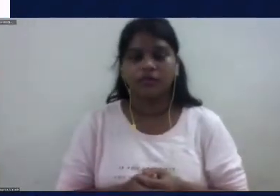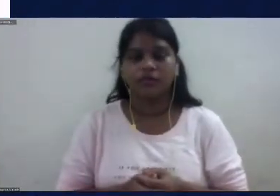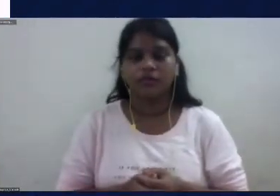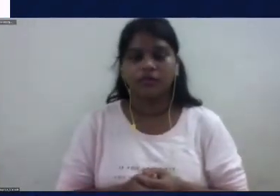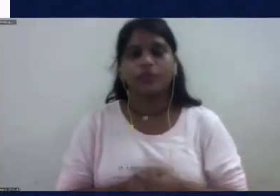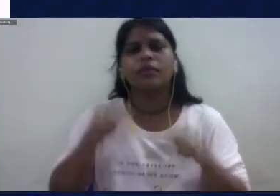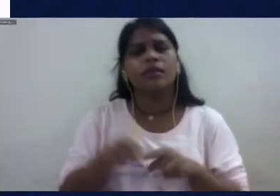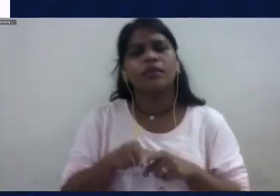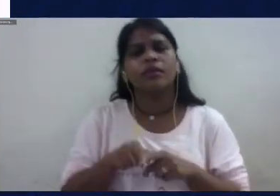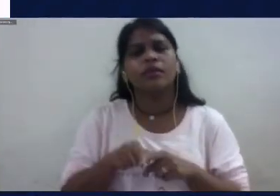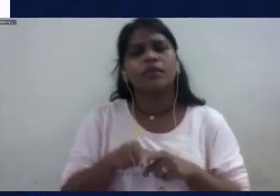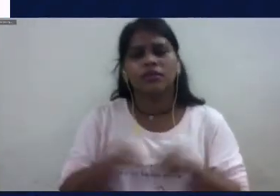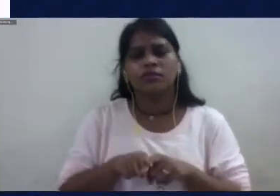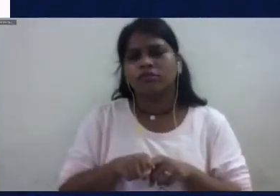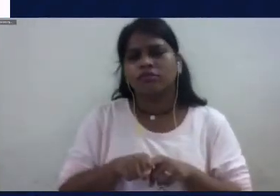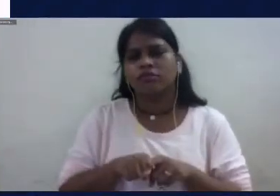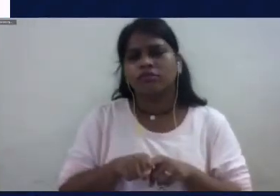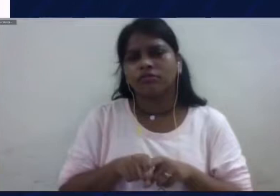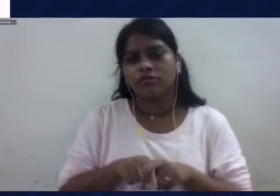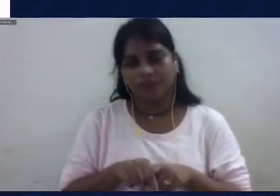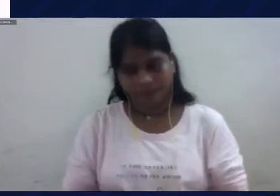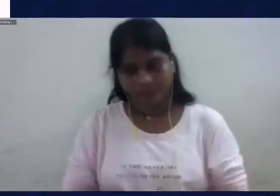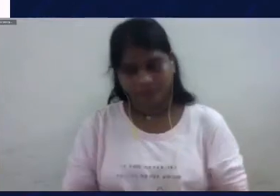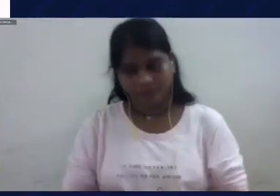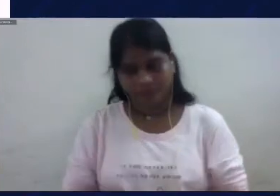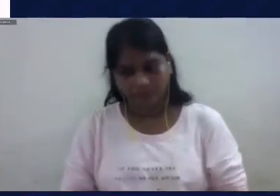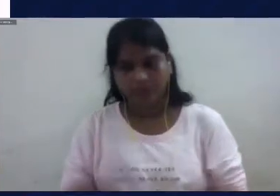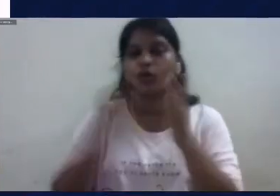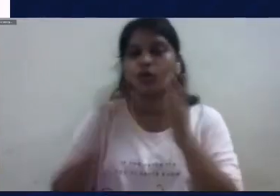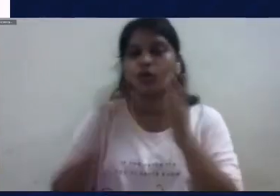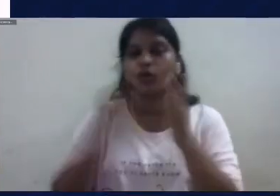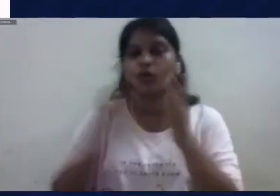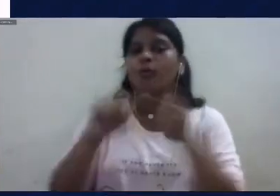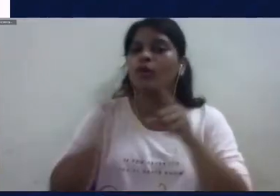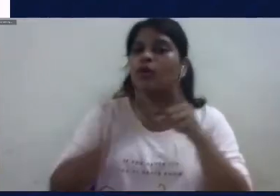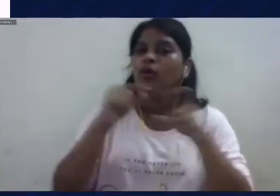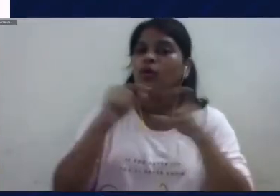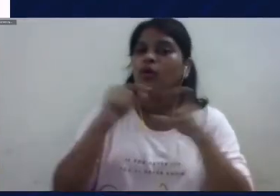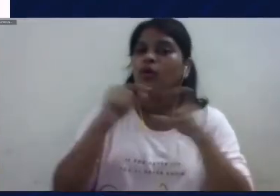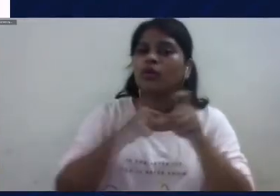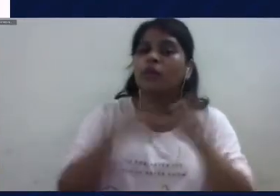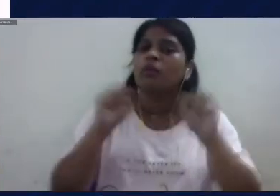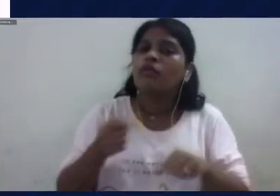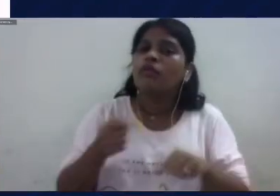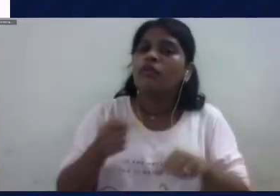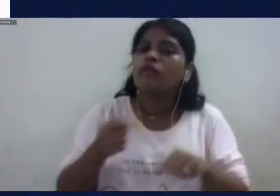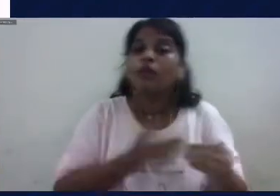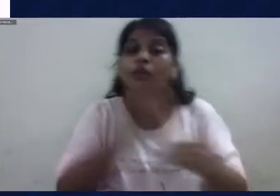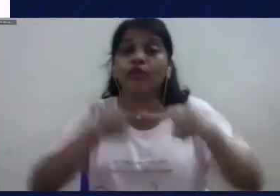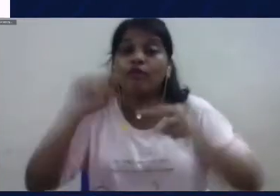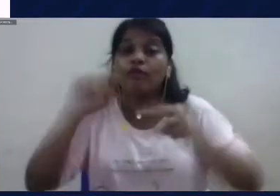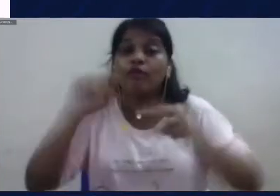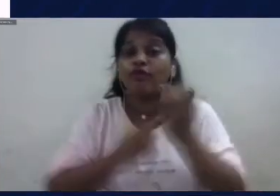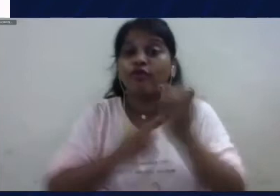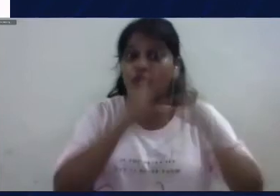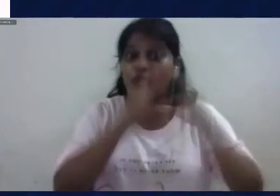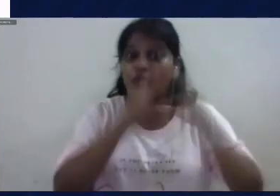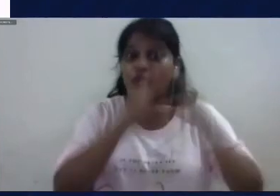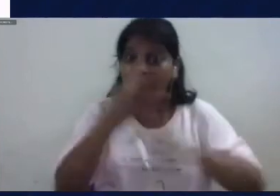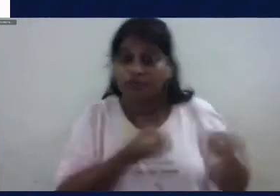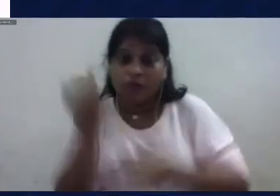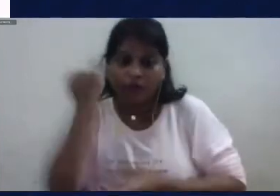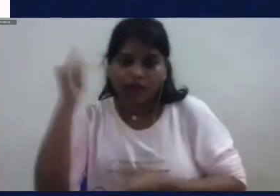So this is a prototype that Ford came up with when they